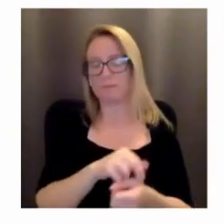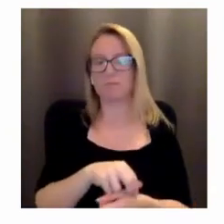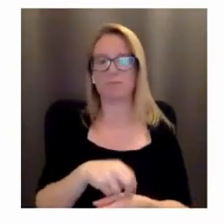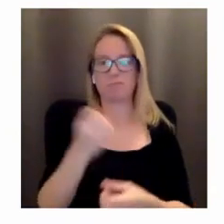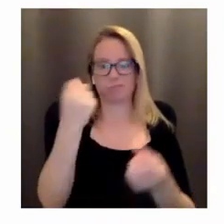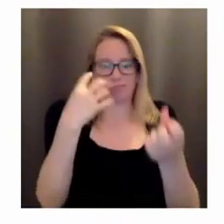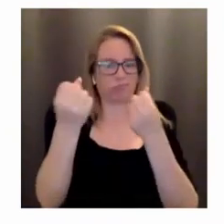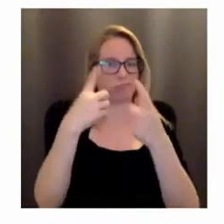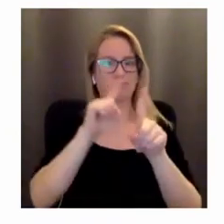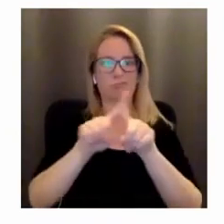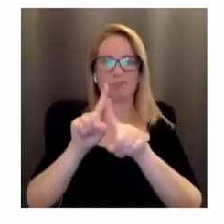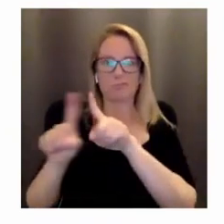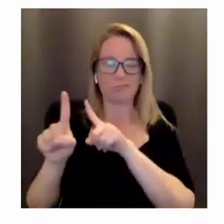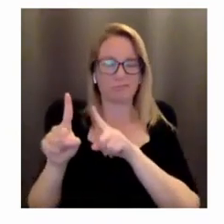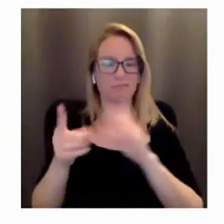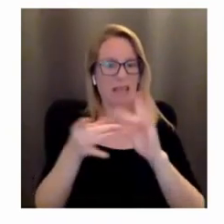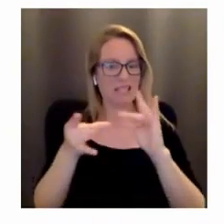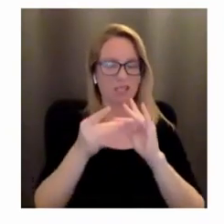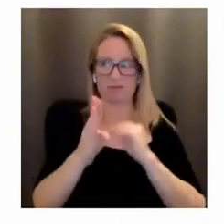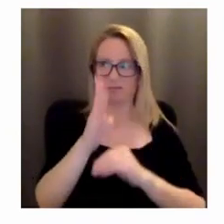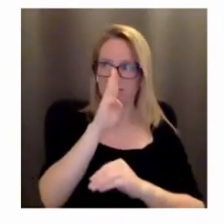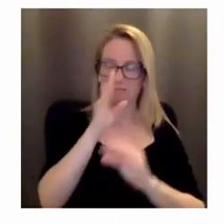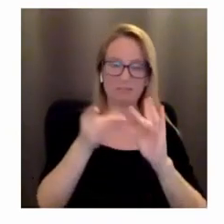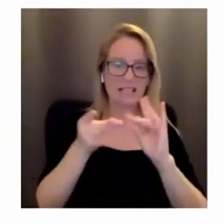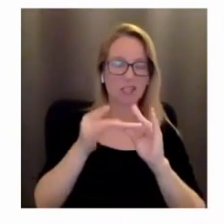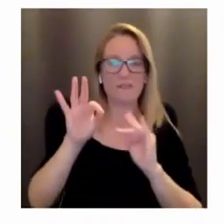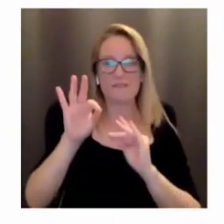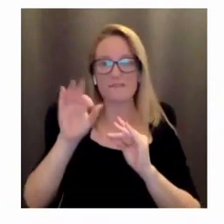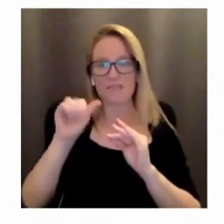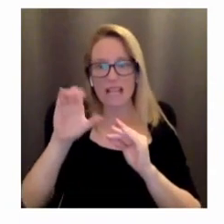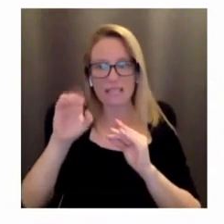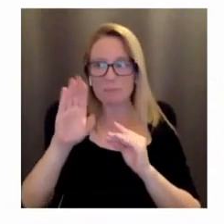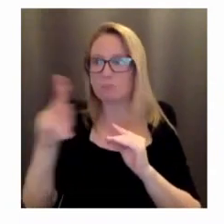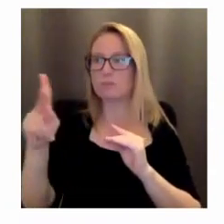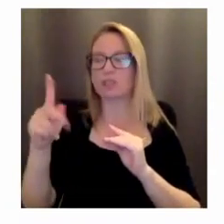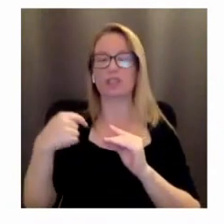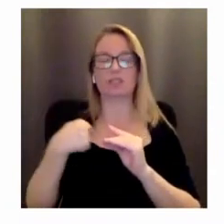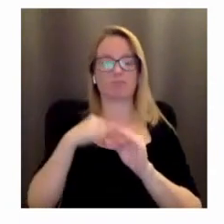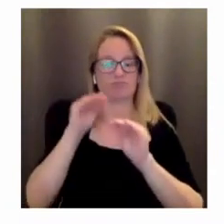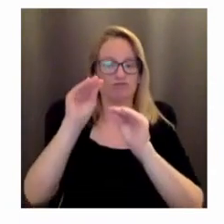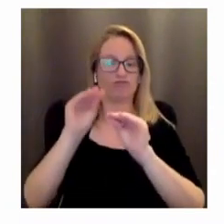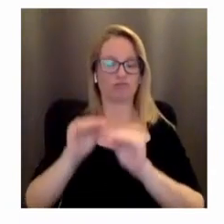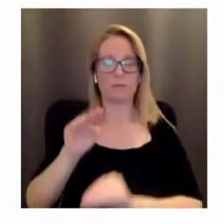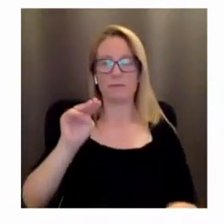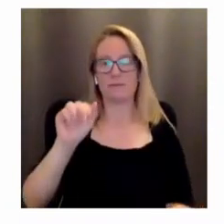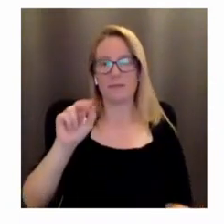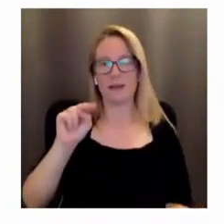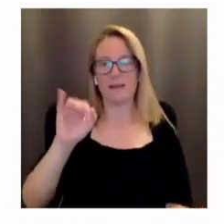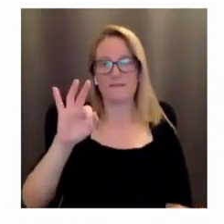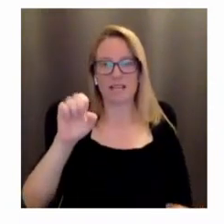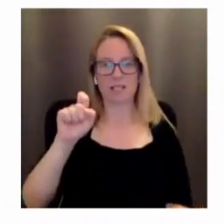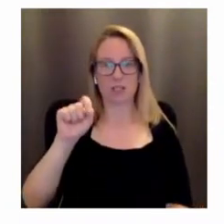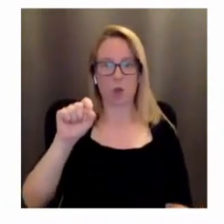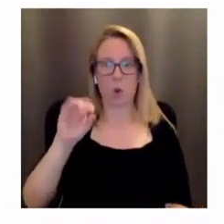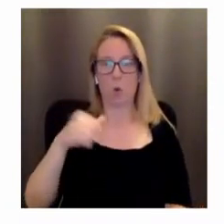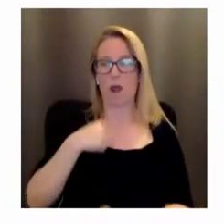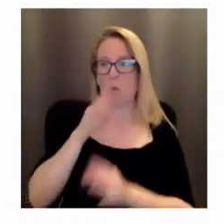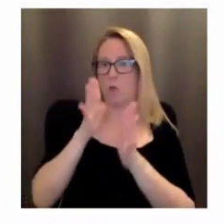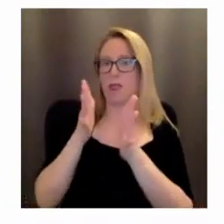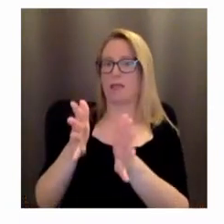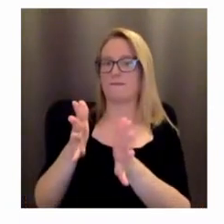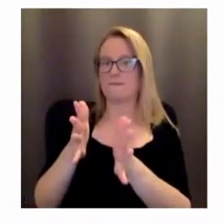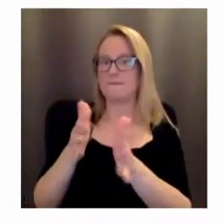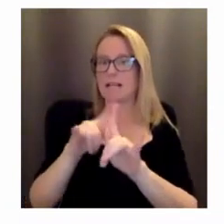these DMs and messages on Facebook. And I put them on a manifesto. And I'm going to leave this up while